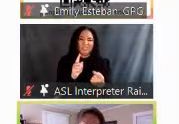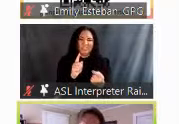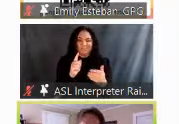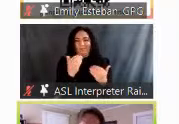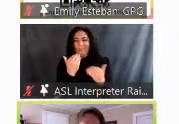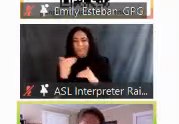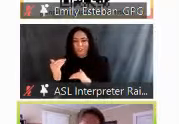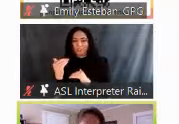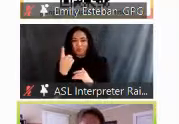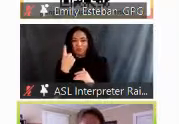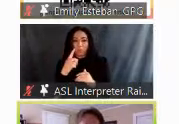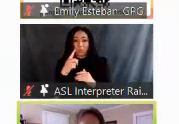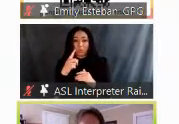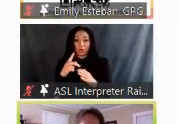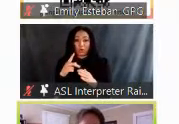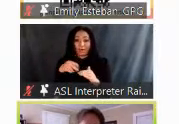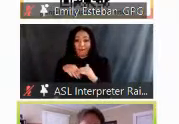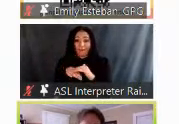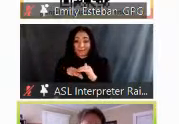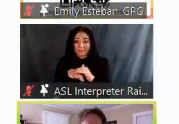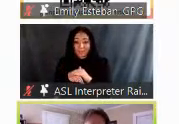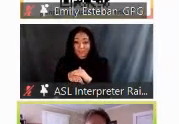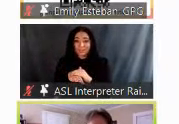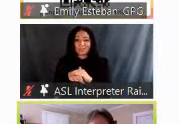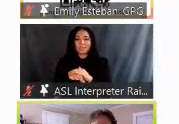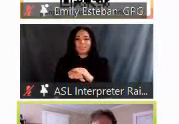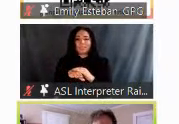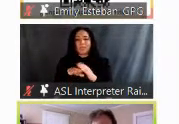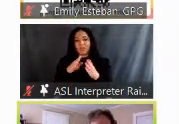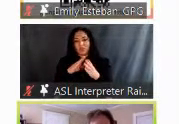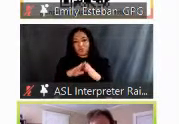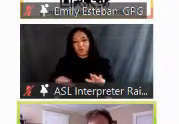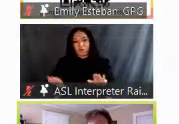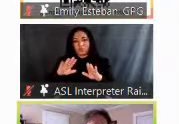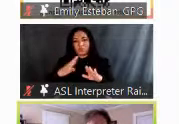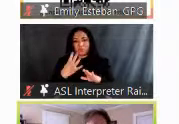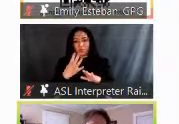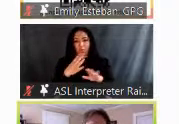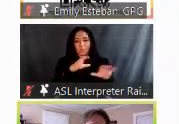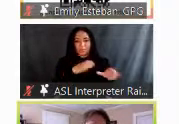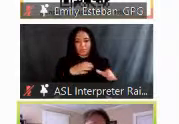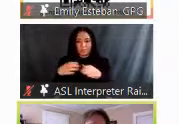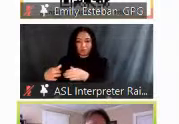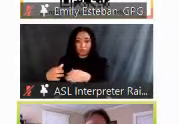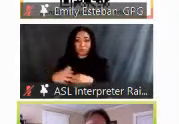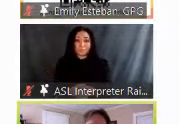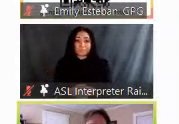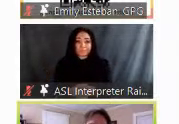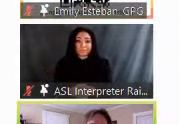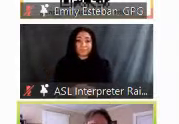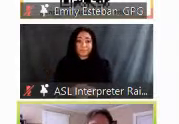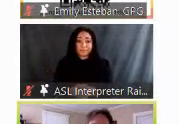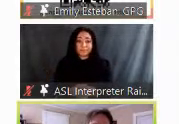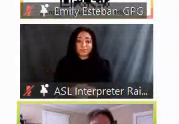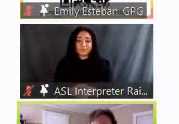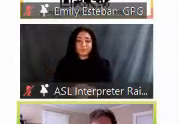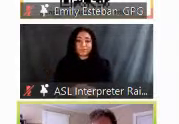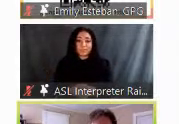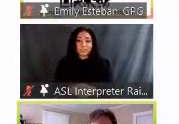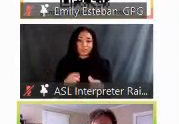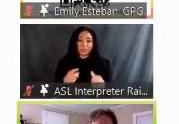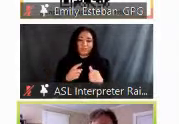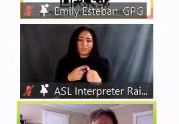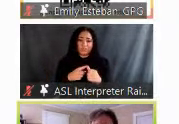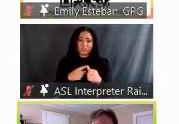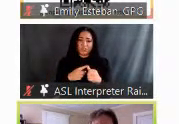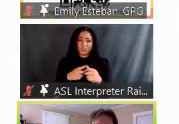the quality across these 4 subsectors. Next slide. So first, a quick